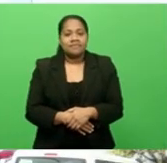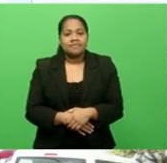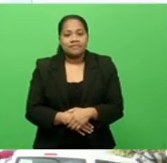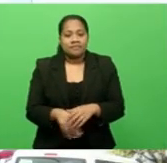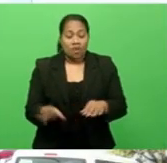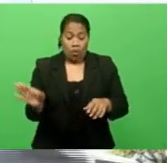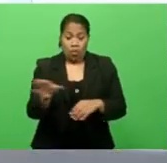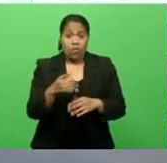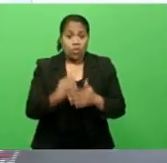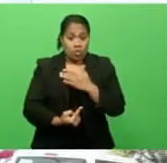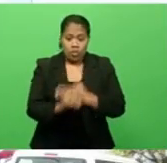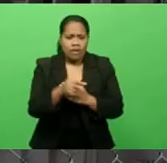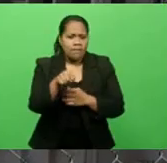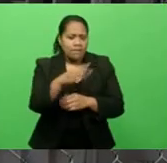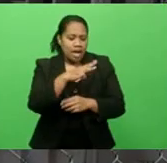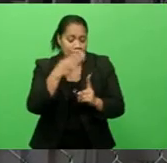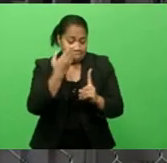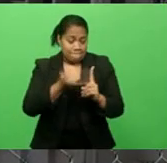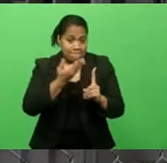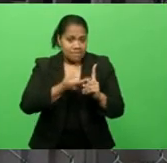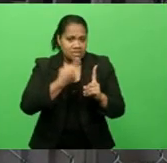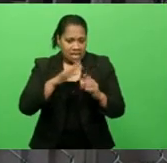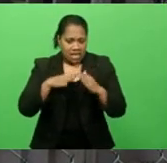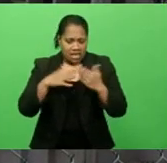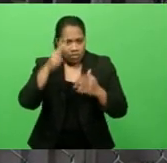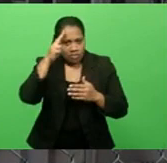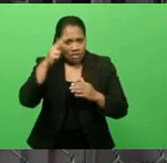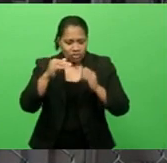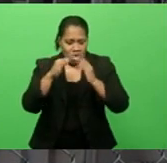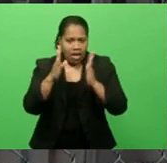they are working on a national housing policy, looking at